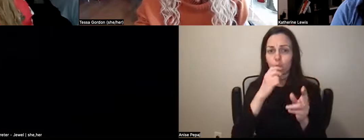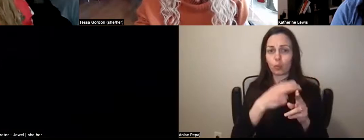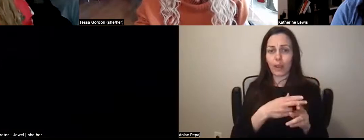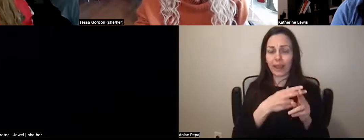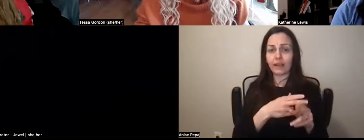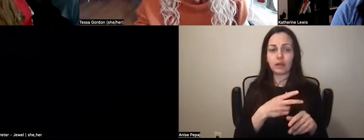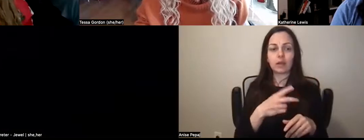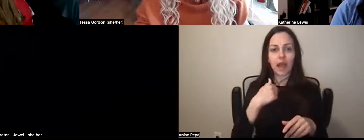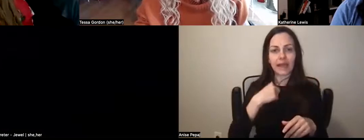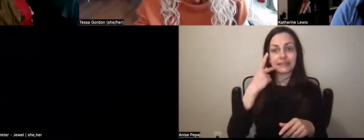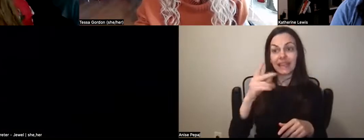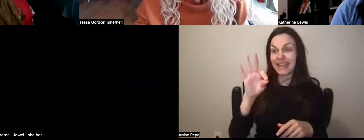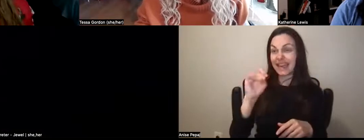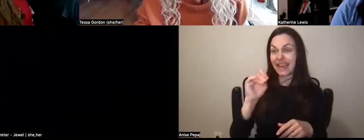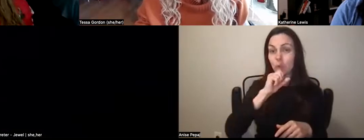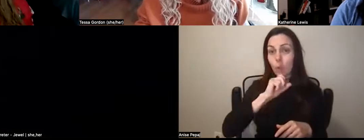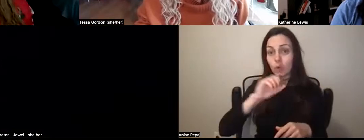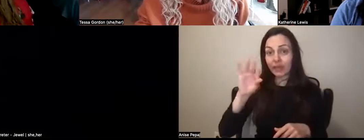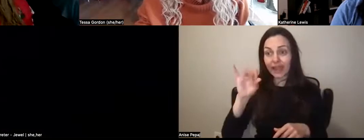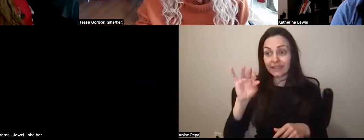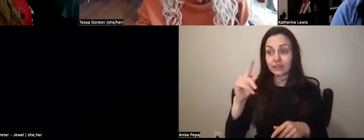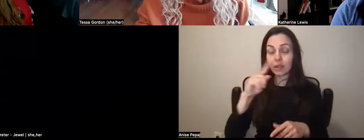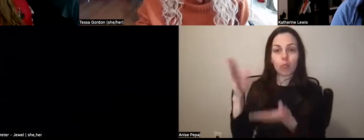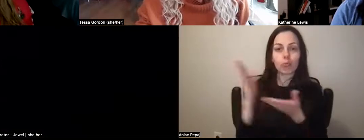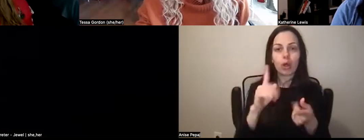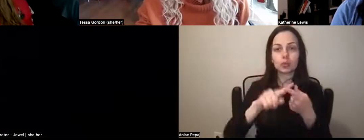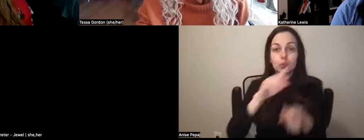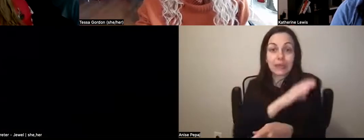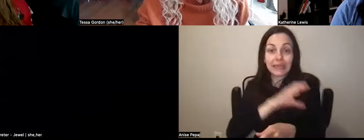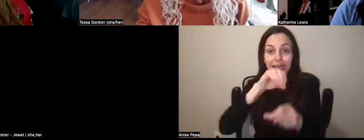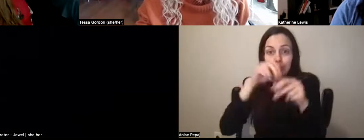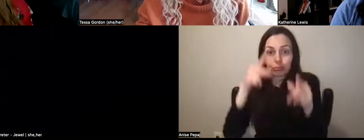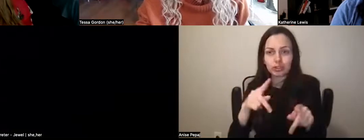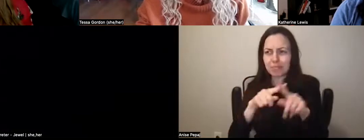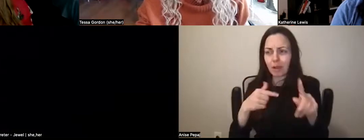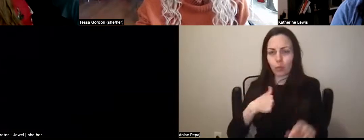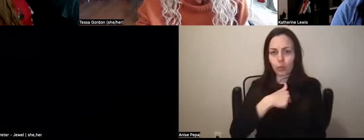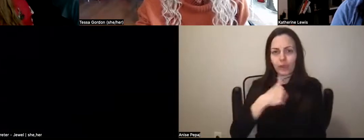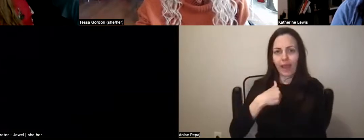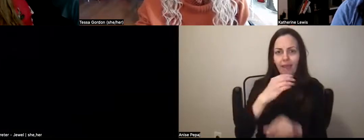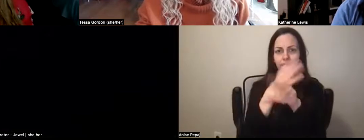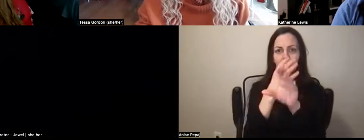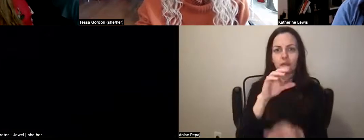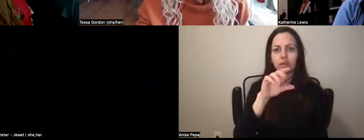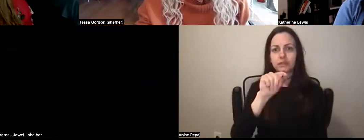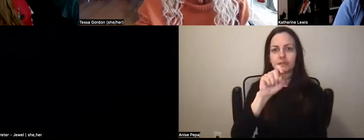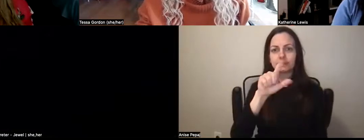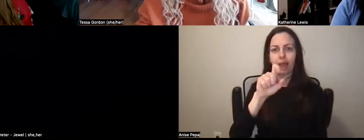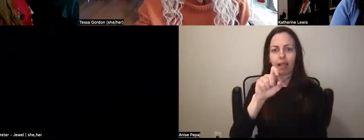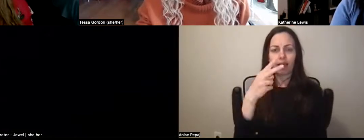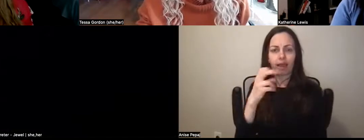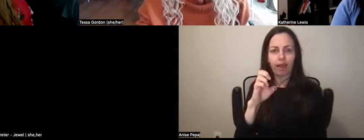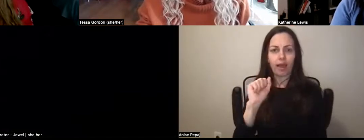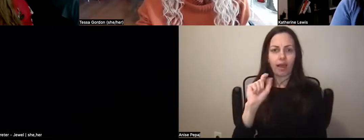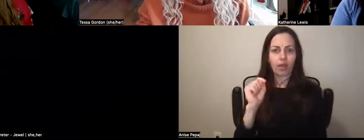brought into the clinic when we have telehealth services now, and what a hassle that is to come to a clinic that's federally funded